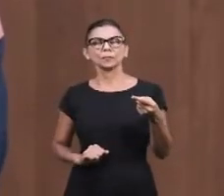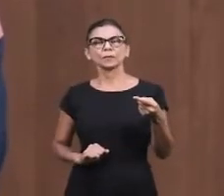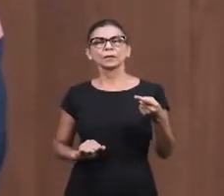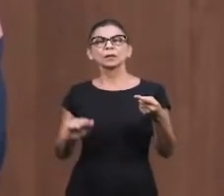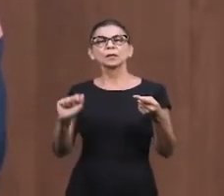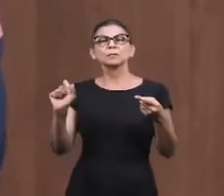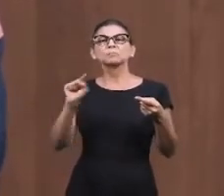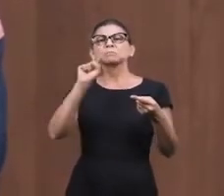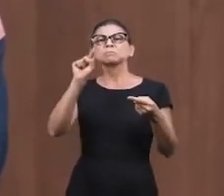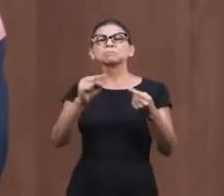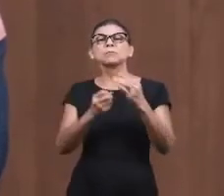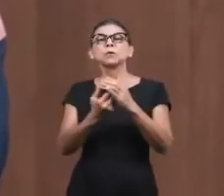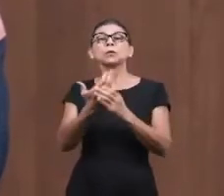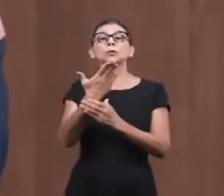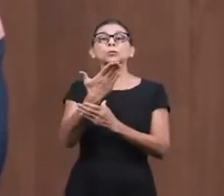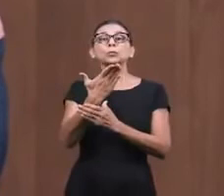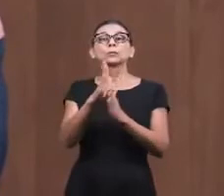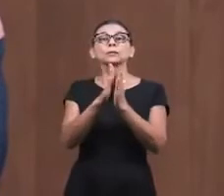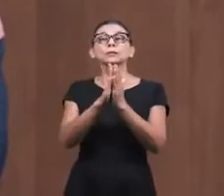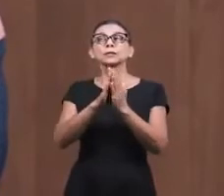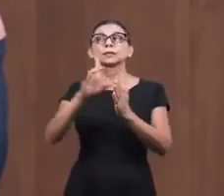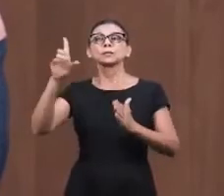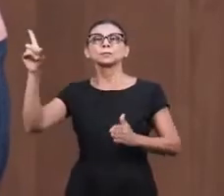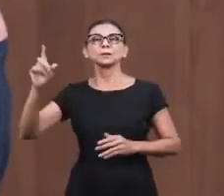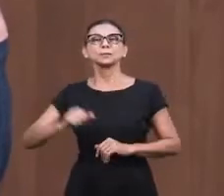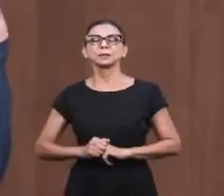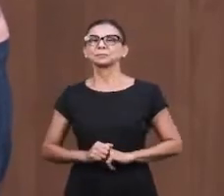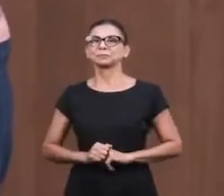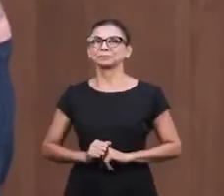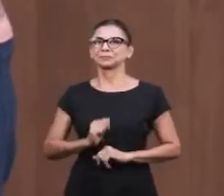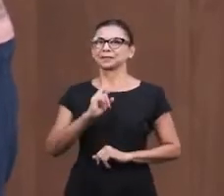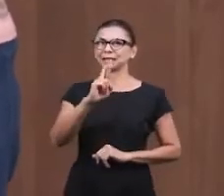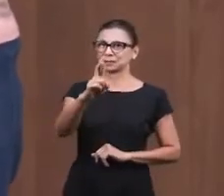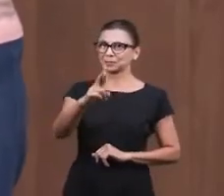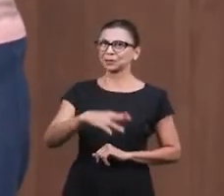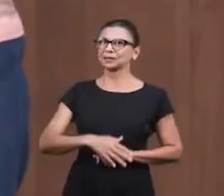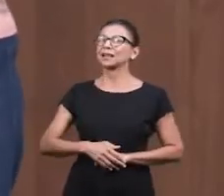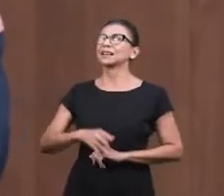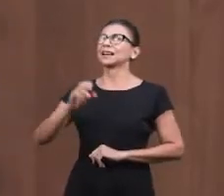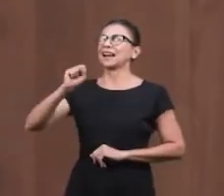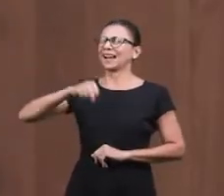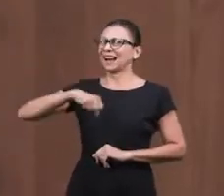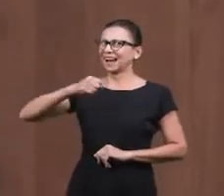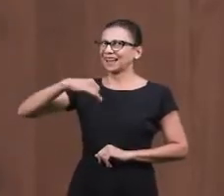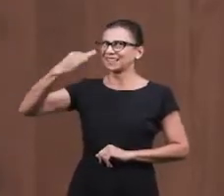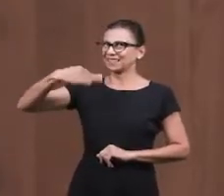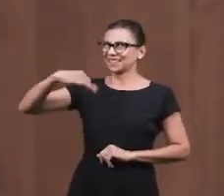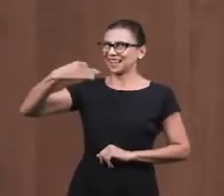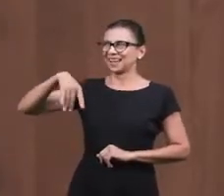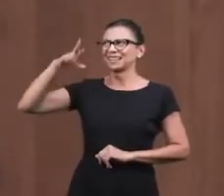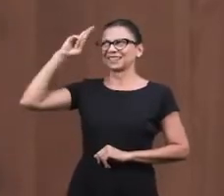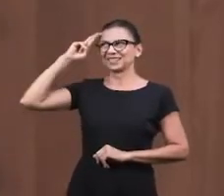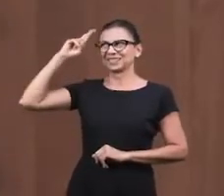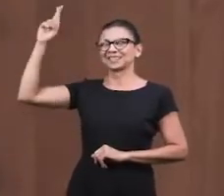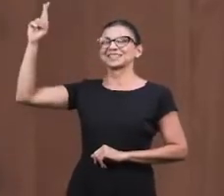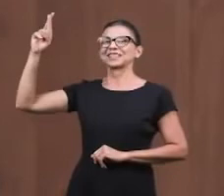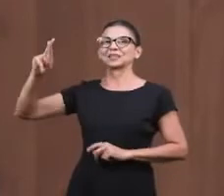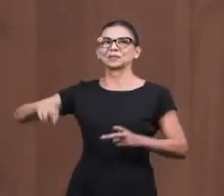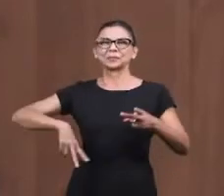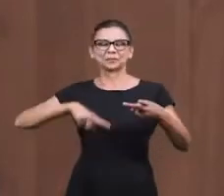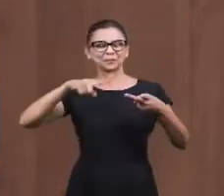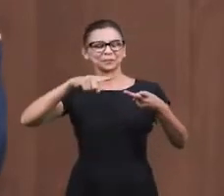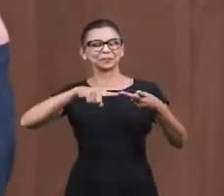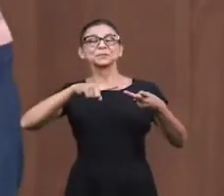the author of the Word of the Lord? Good, the Lord. I already gave the answer, right?